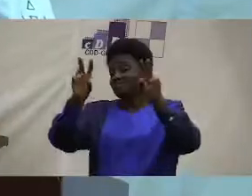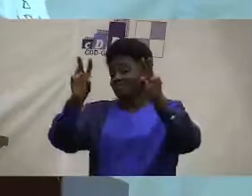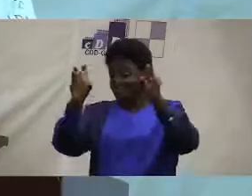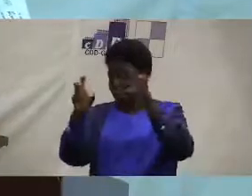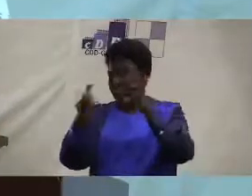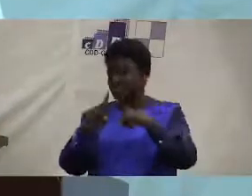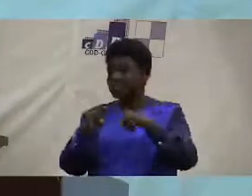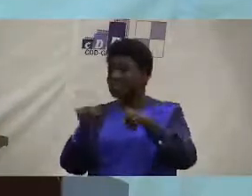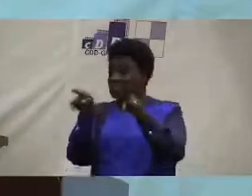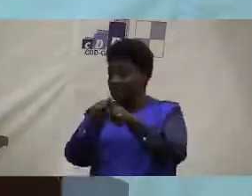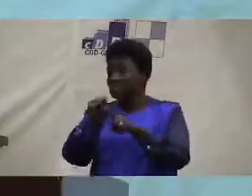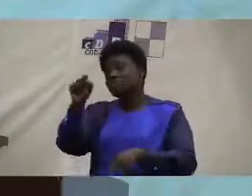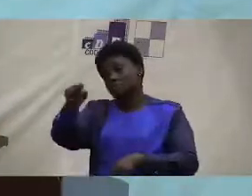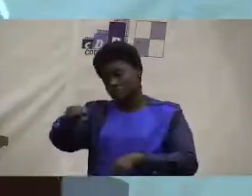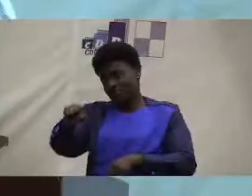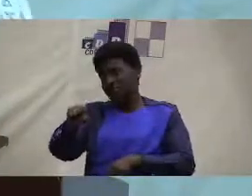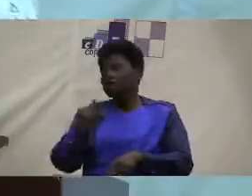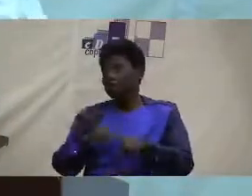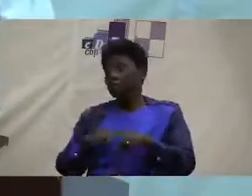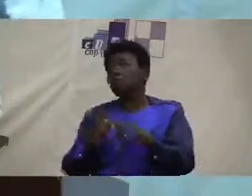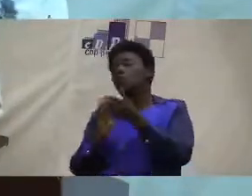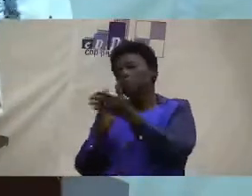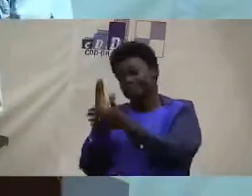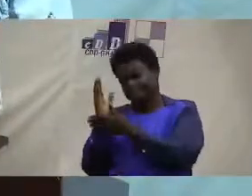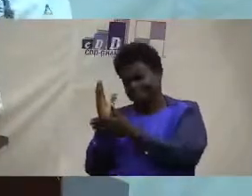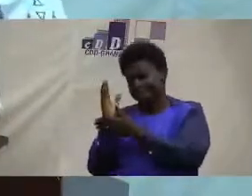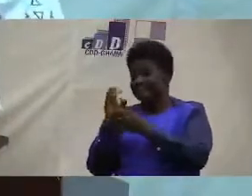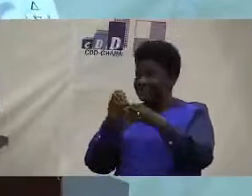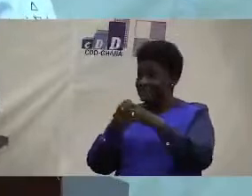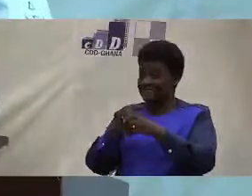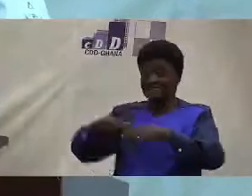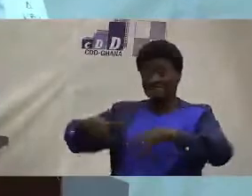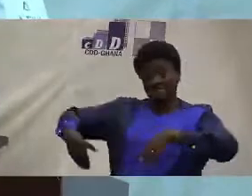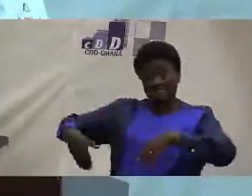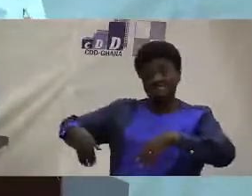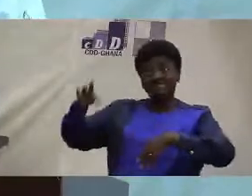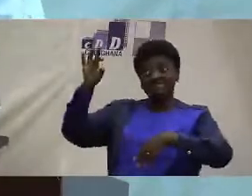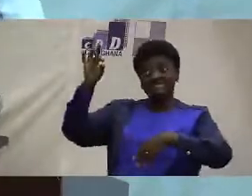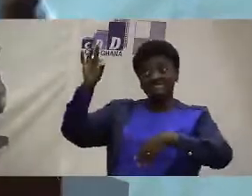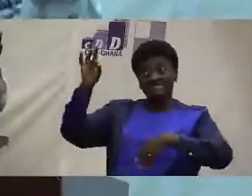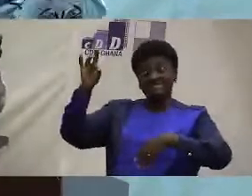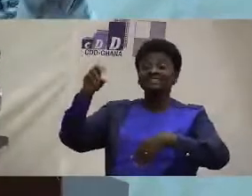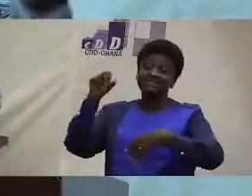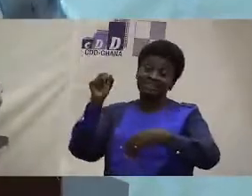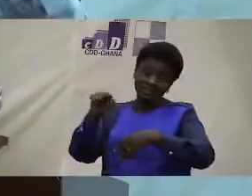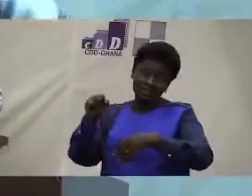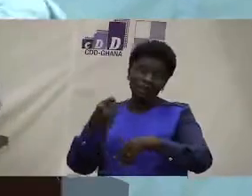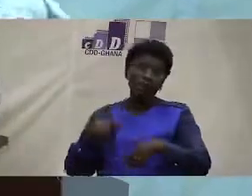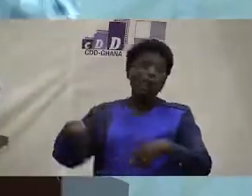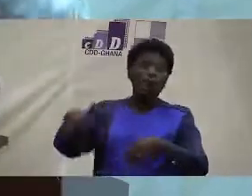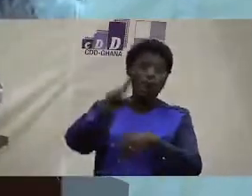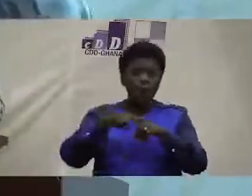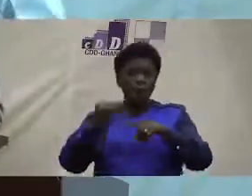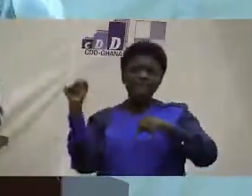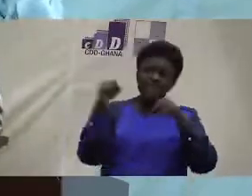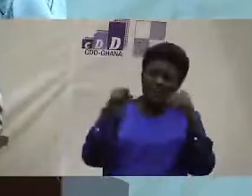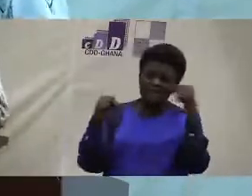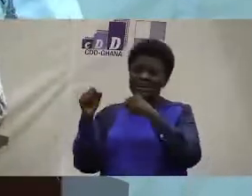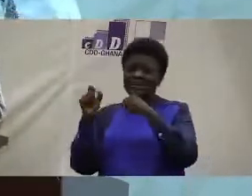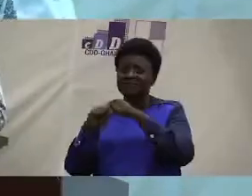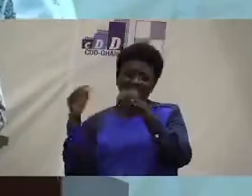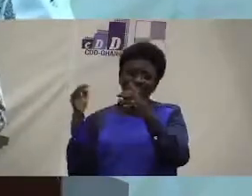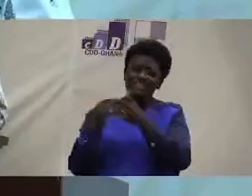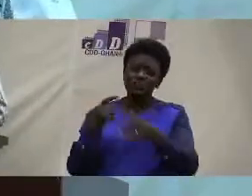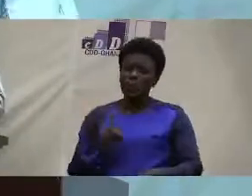Of course, we were all right in the late 80s coming on because we were all fighting against